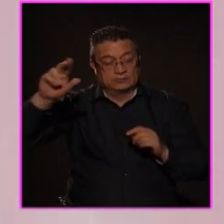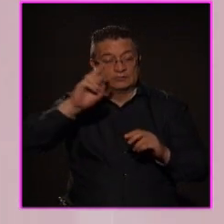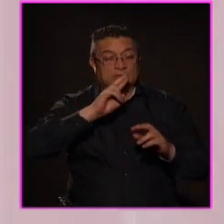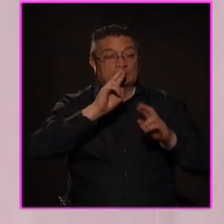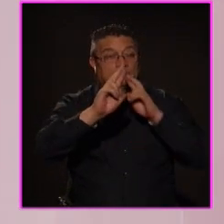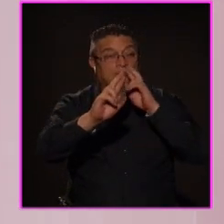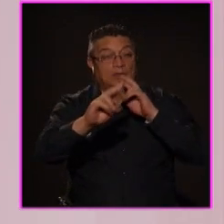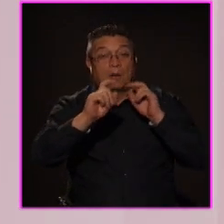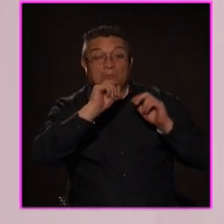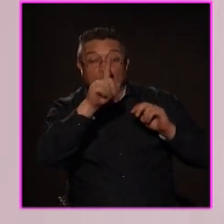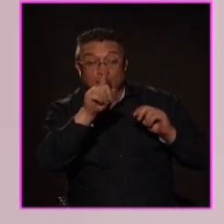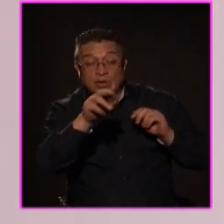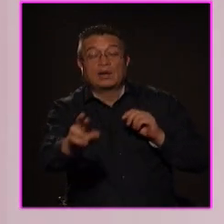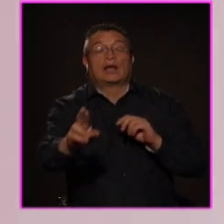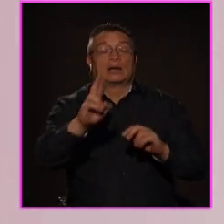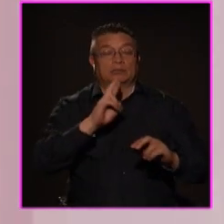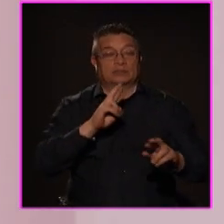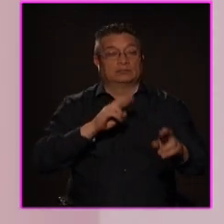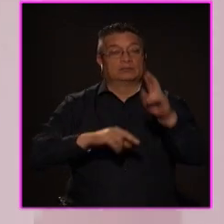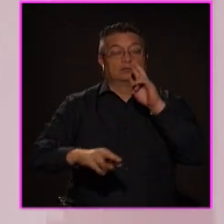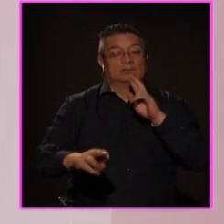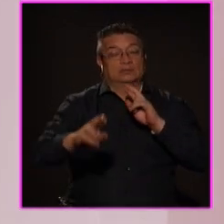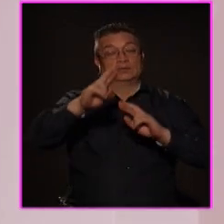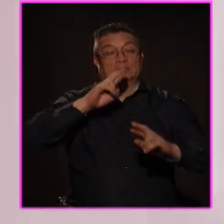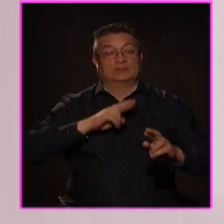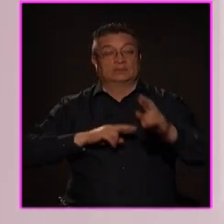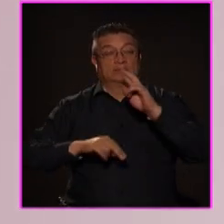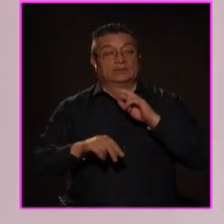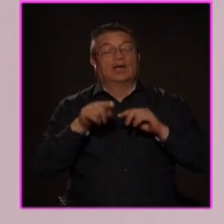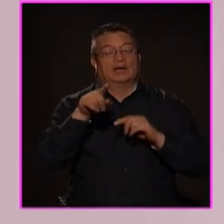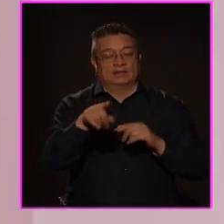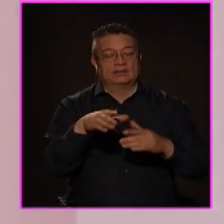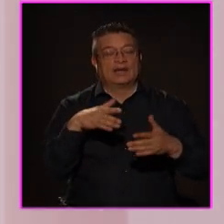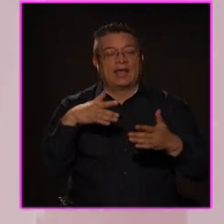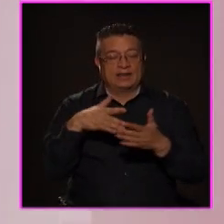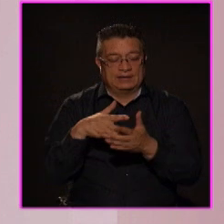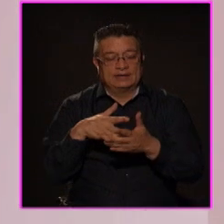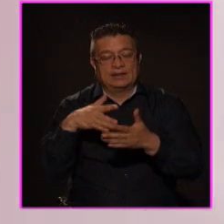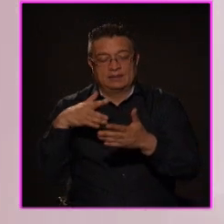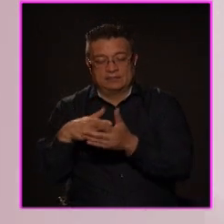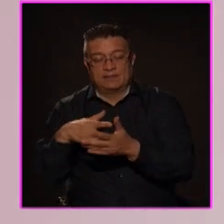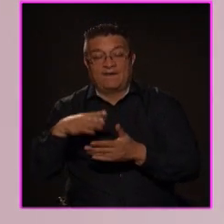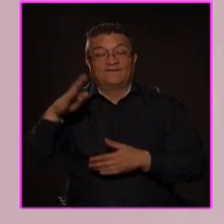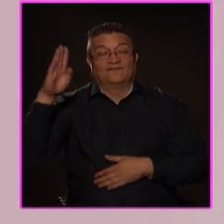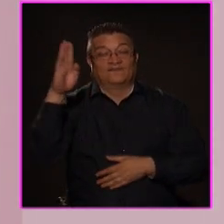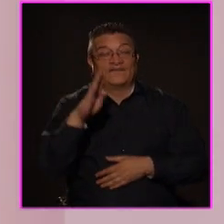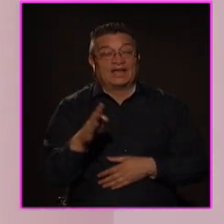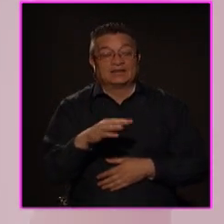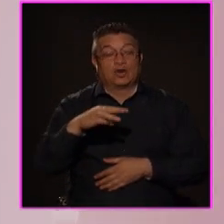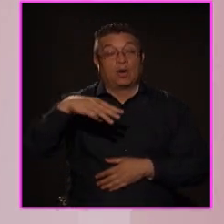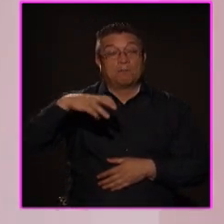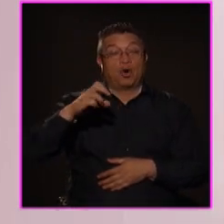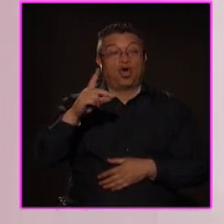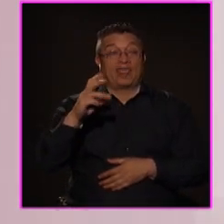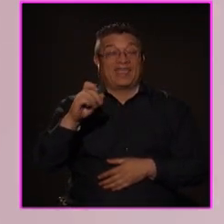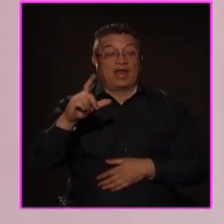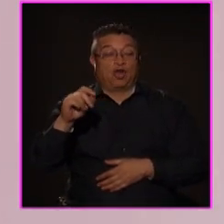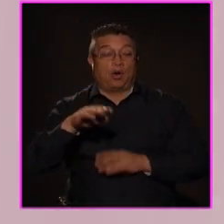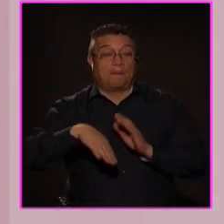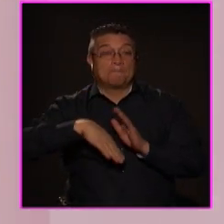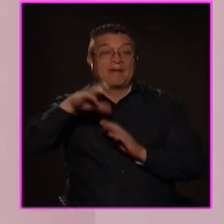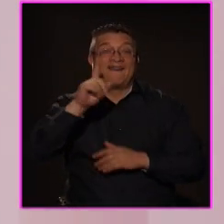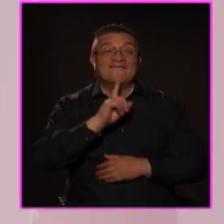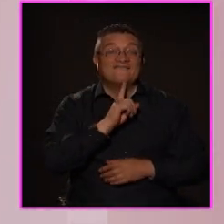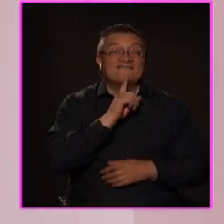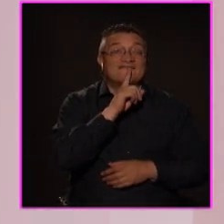these are very basic limitations with the most advanced models, and you don't understand that if you listen to those who